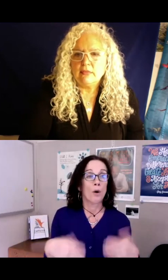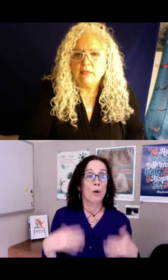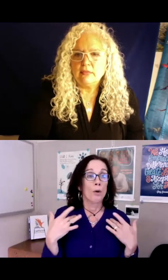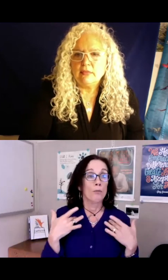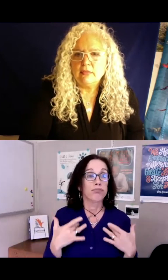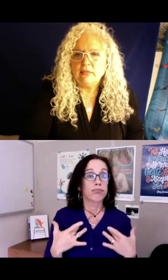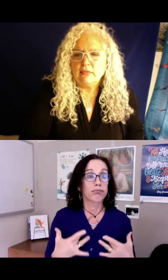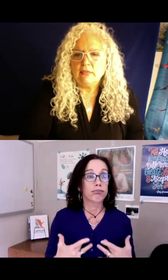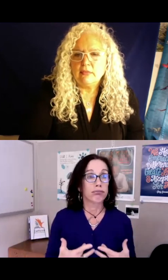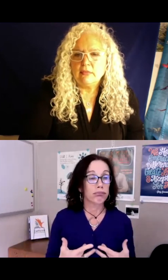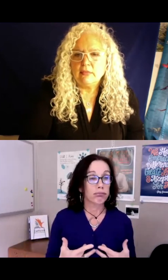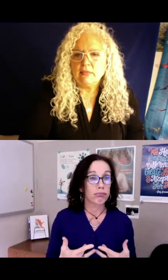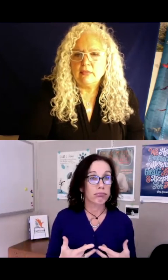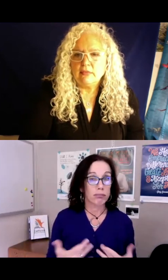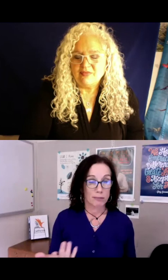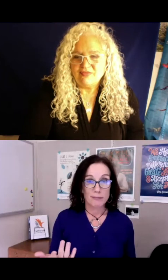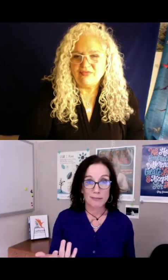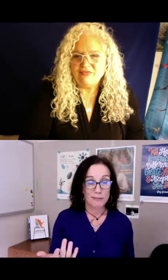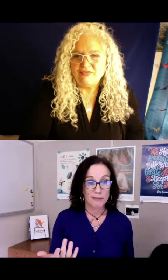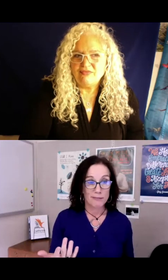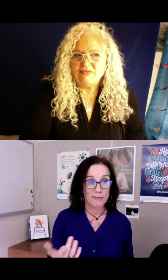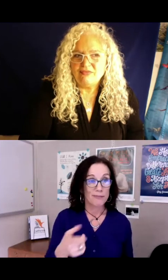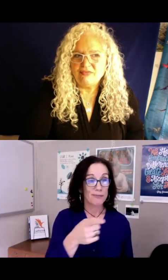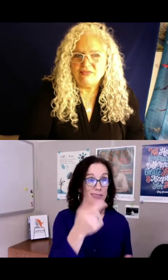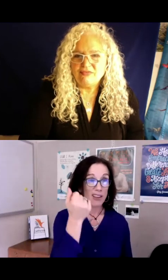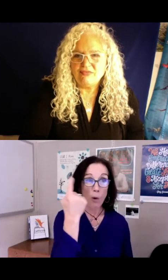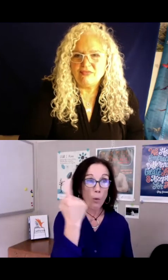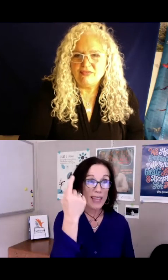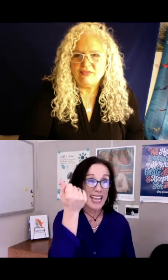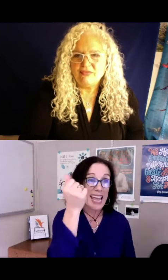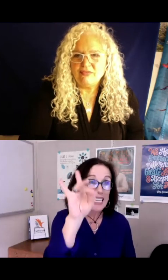the whole state, and it was very discouraging.